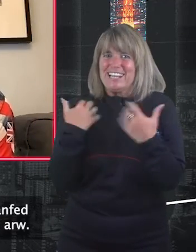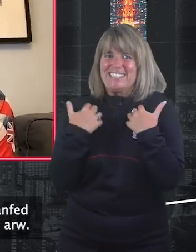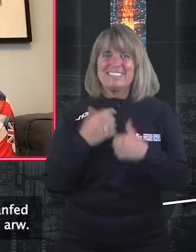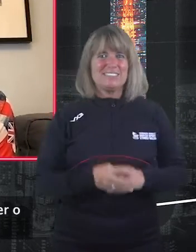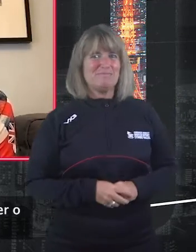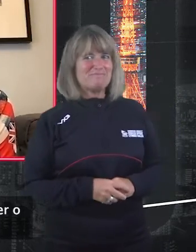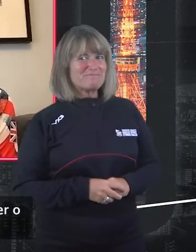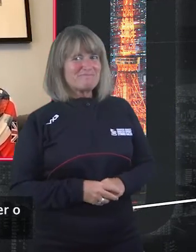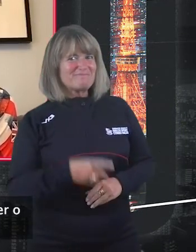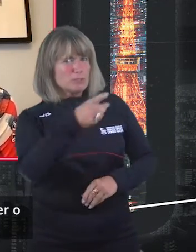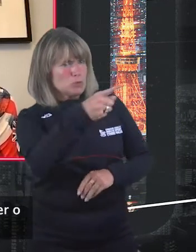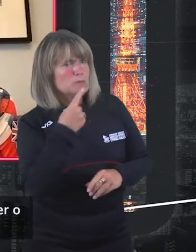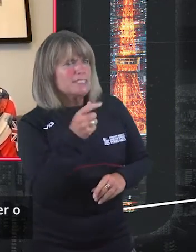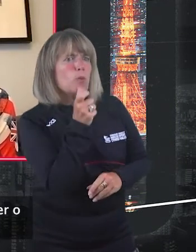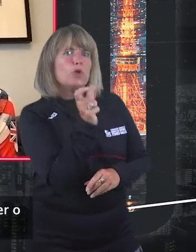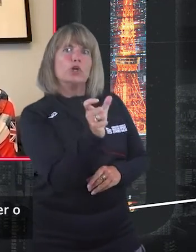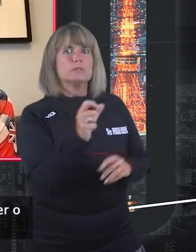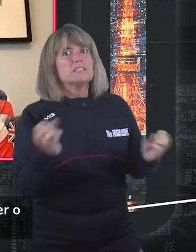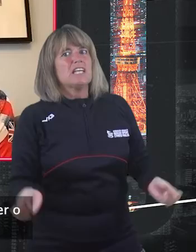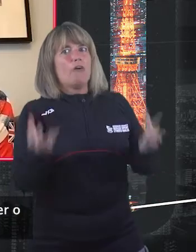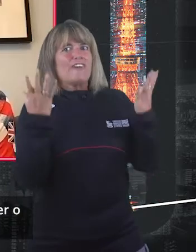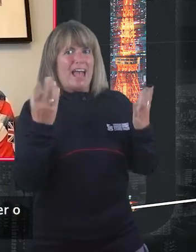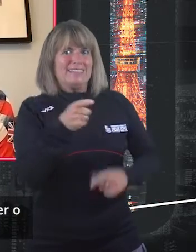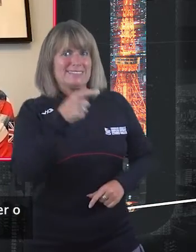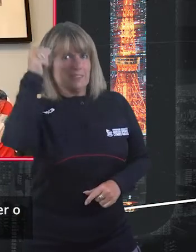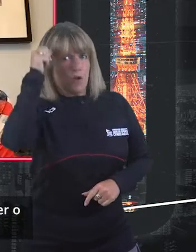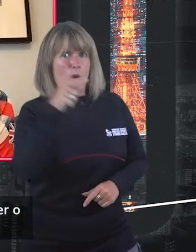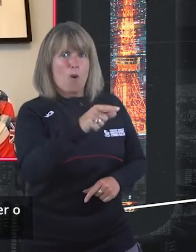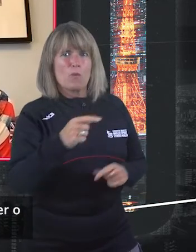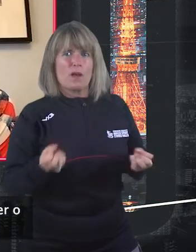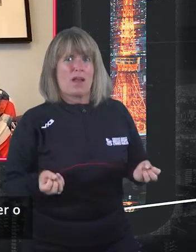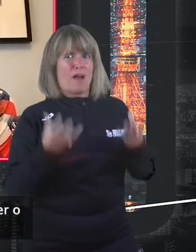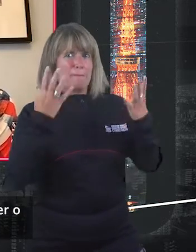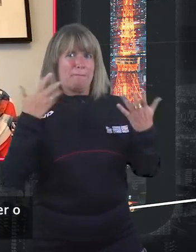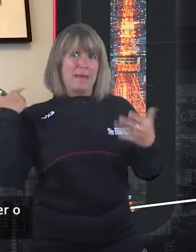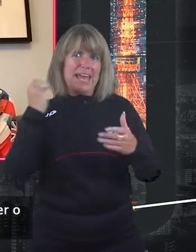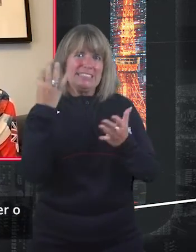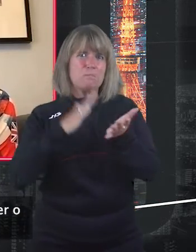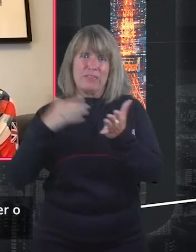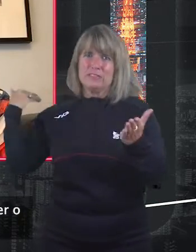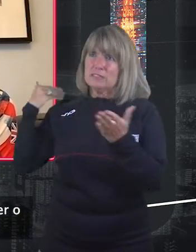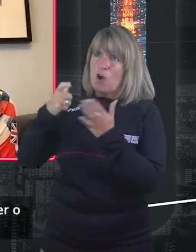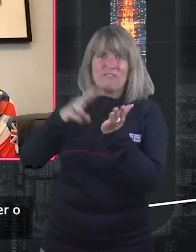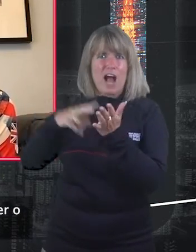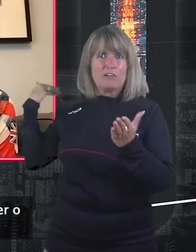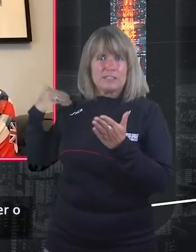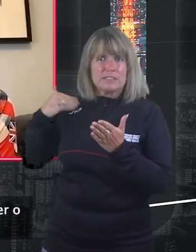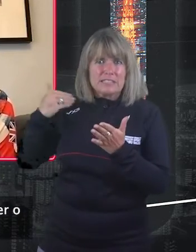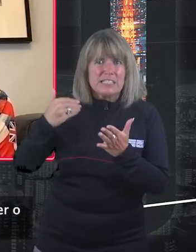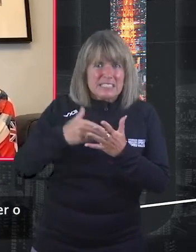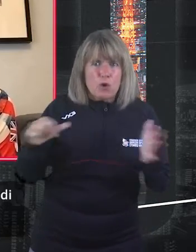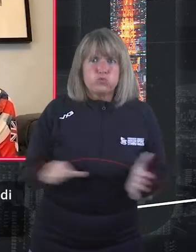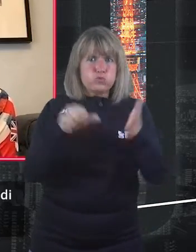it. Yeah, I know you mentioned the word sacrifices, and I know you've given up a lot over the last 18 months or